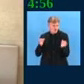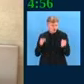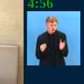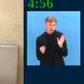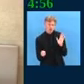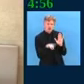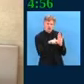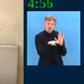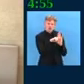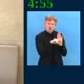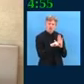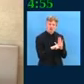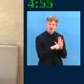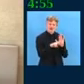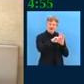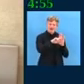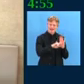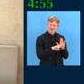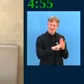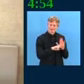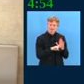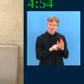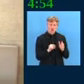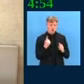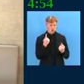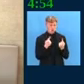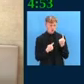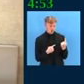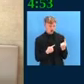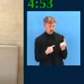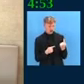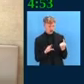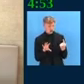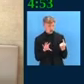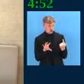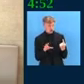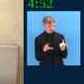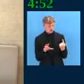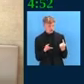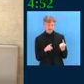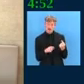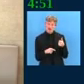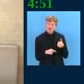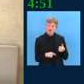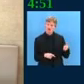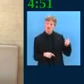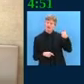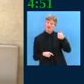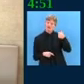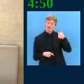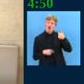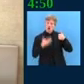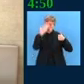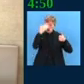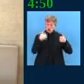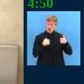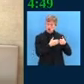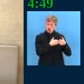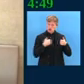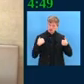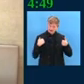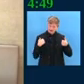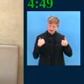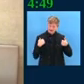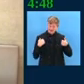to China, the only country headed by a minority belonging to a minority as a Christian is in